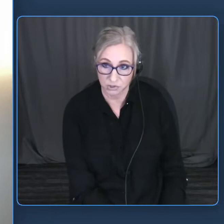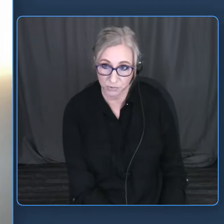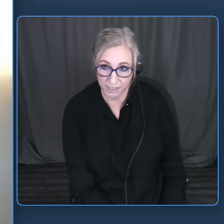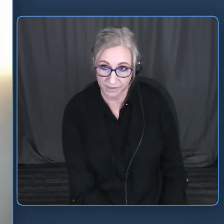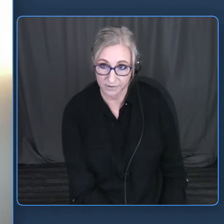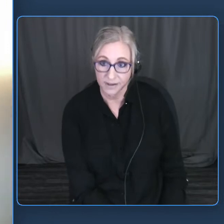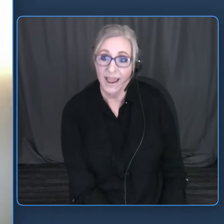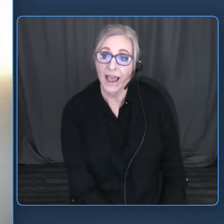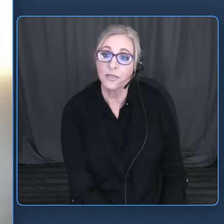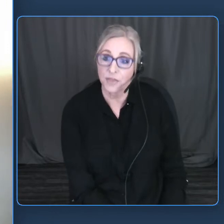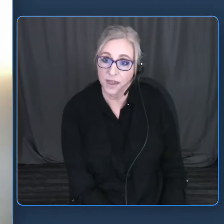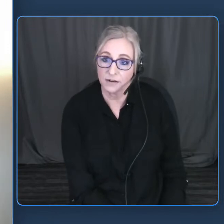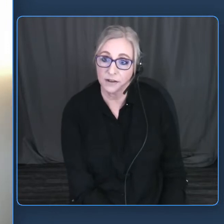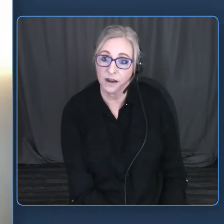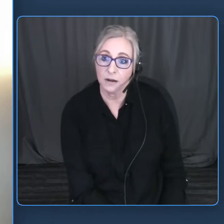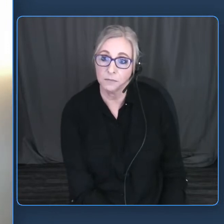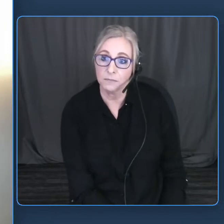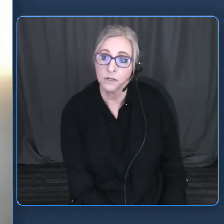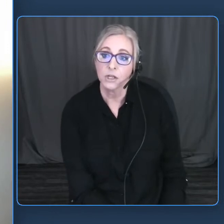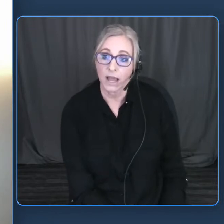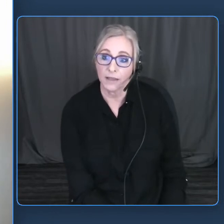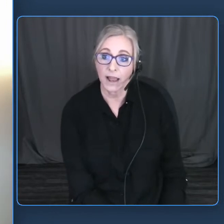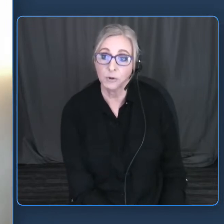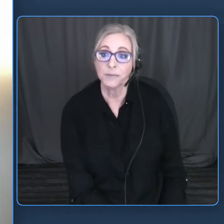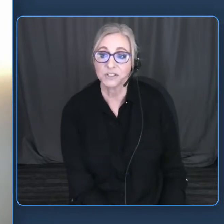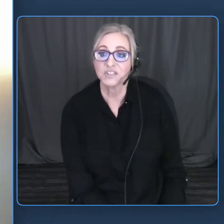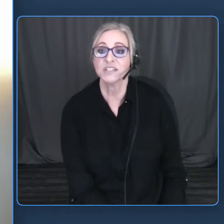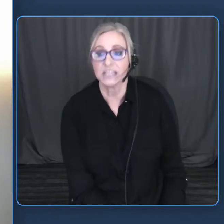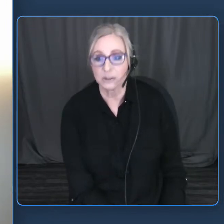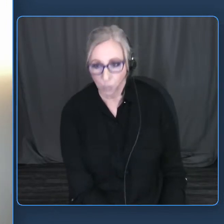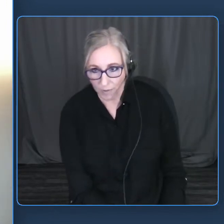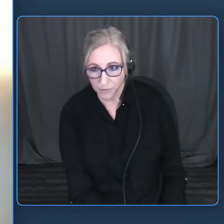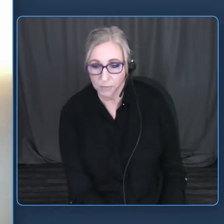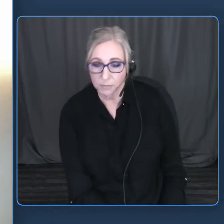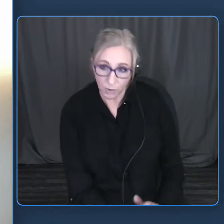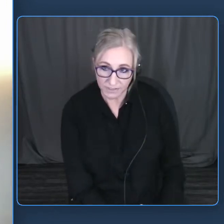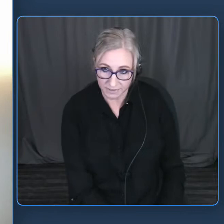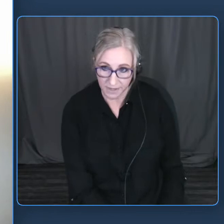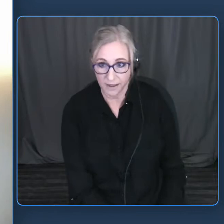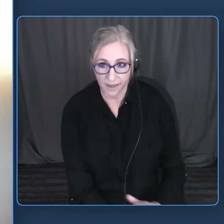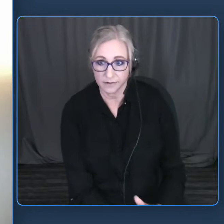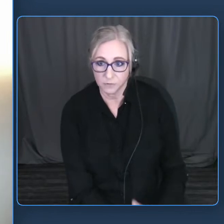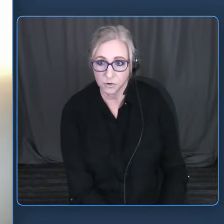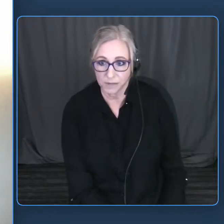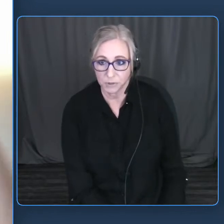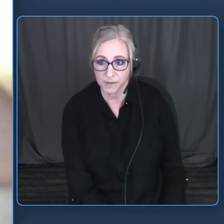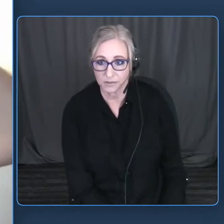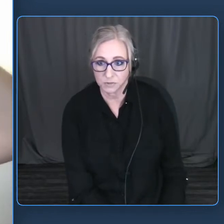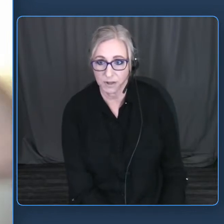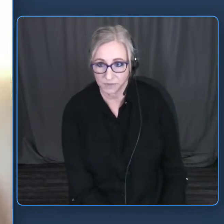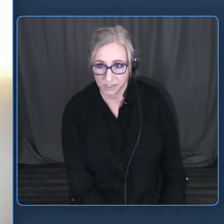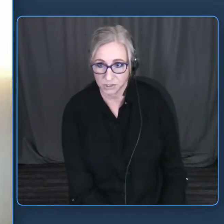location on the screen. And then I would be able to see what they're pointing at